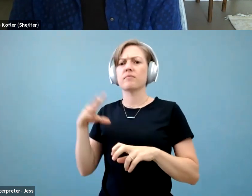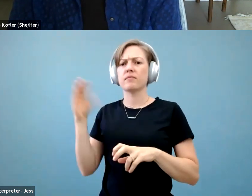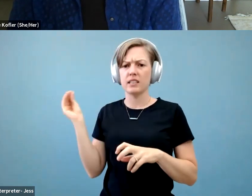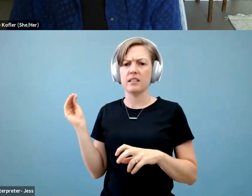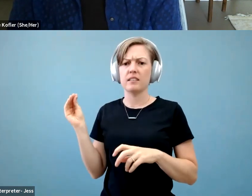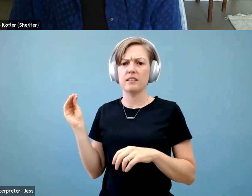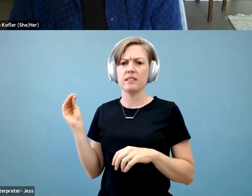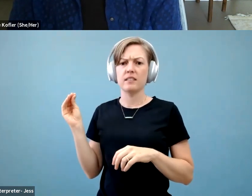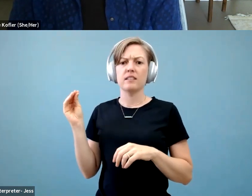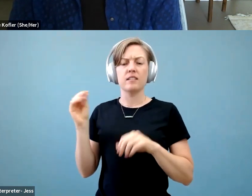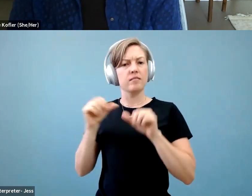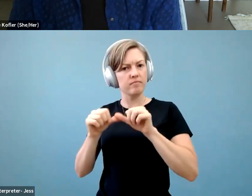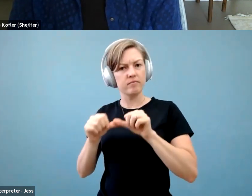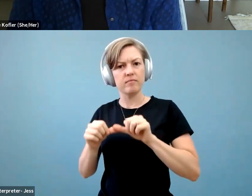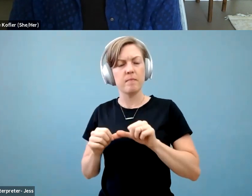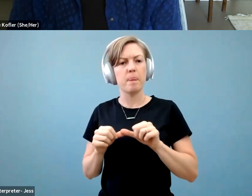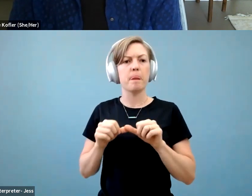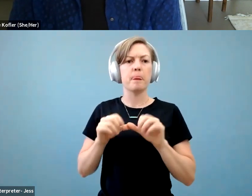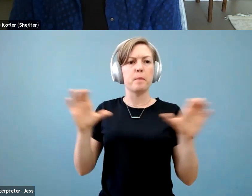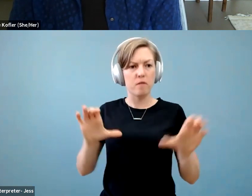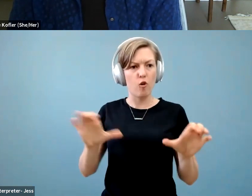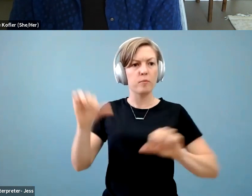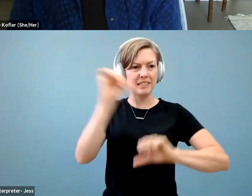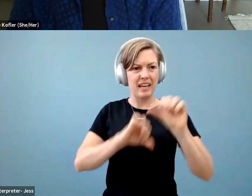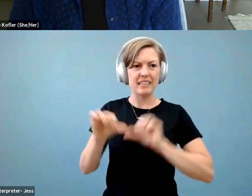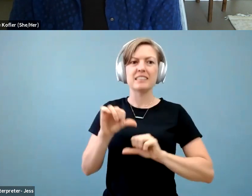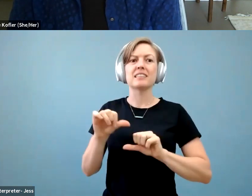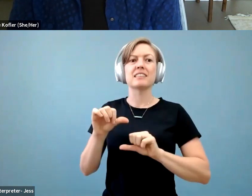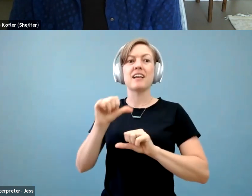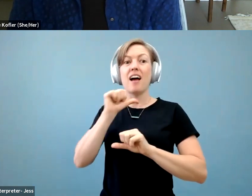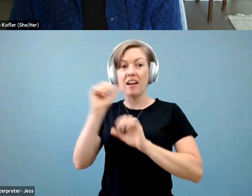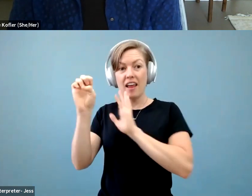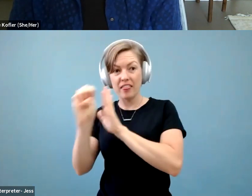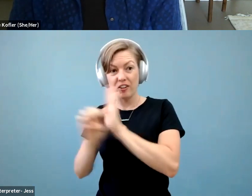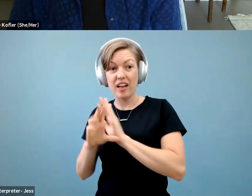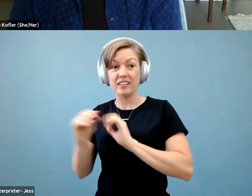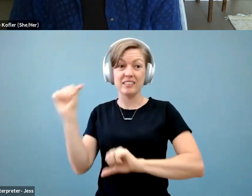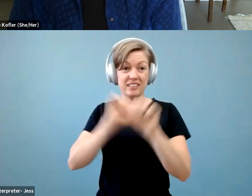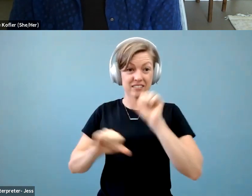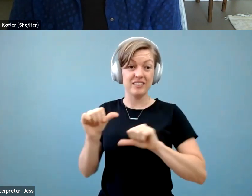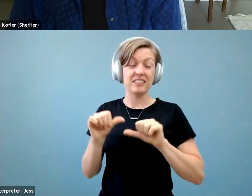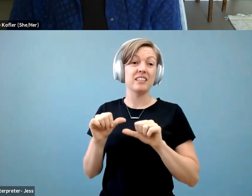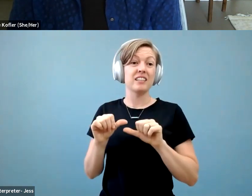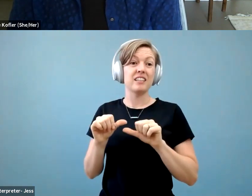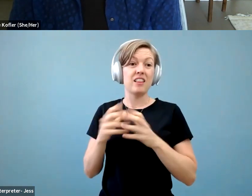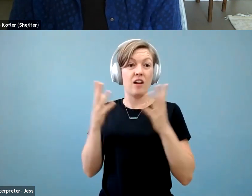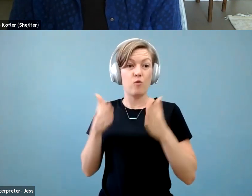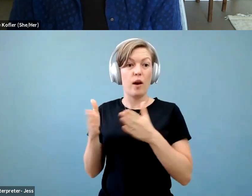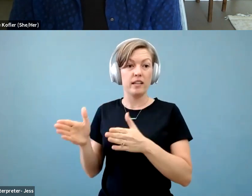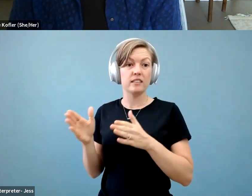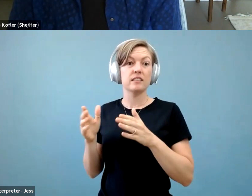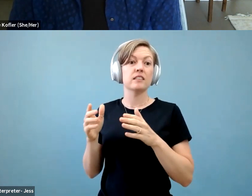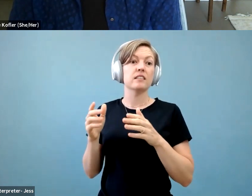and perform science that is completely unethical, and scientifically in a lot of ways, a lot of the